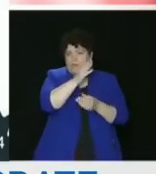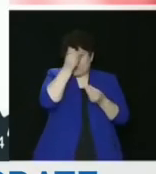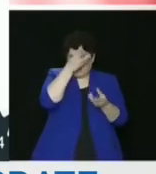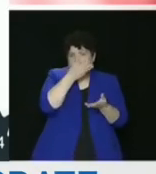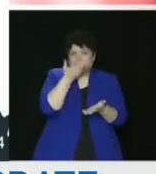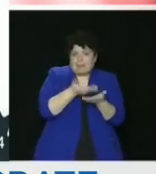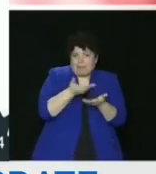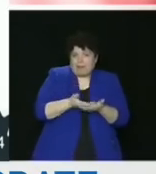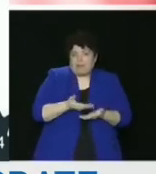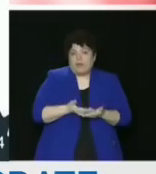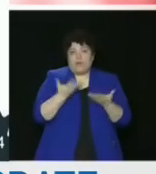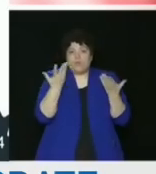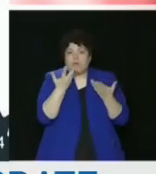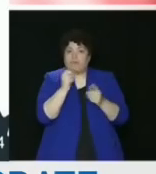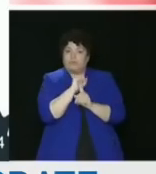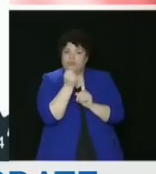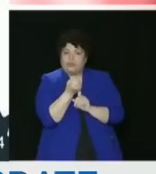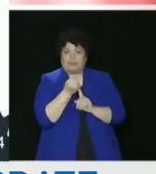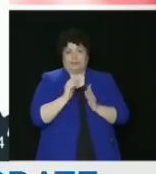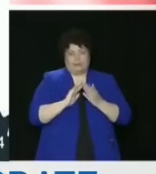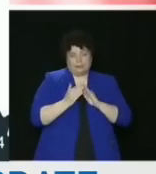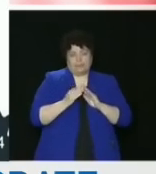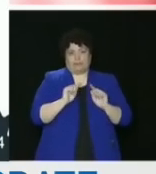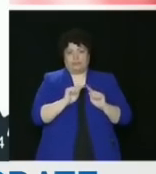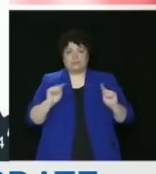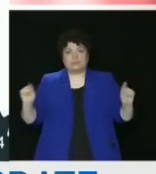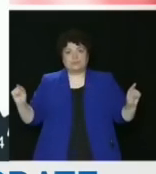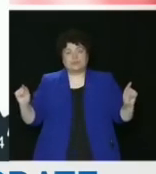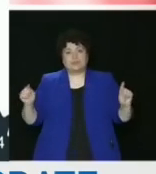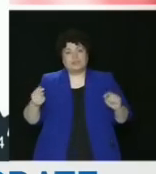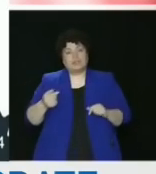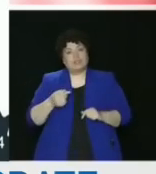and their own local circumstances. There are